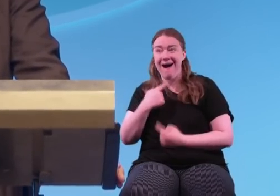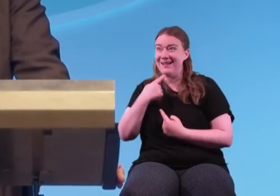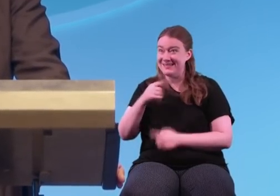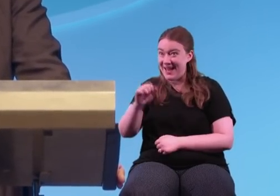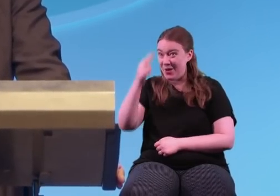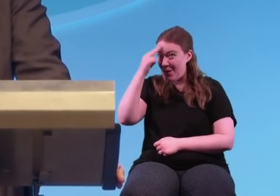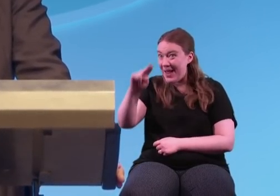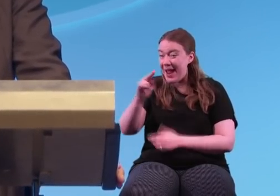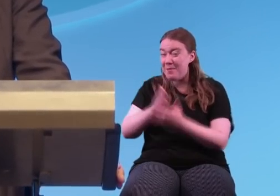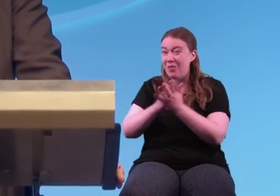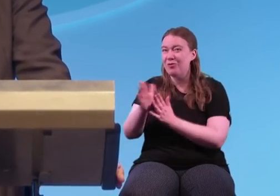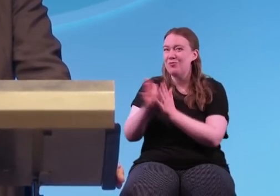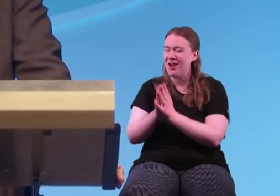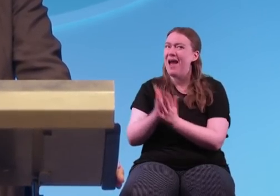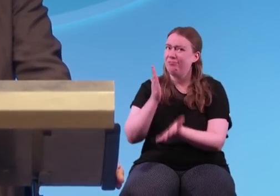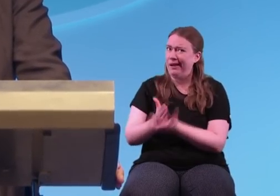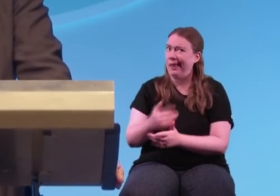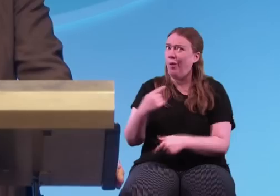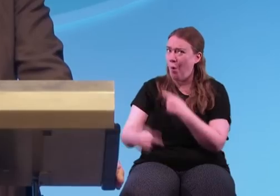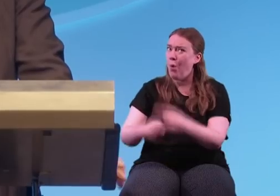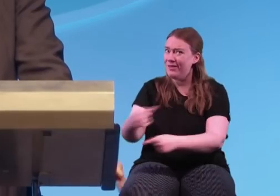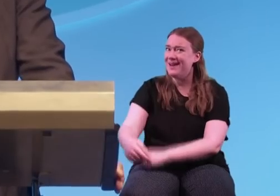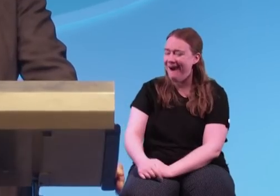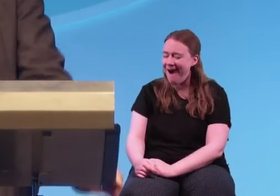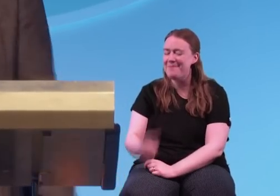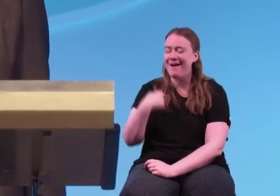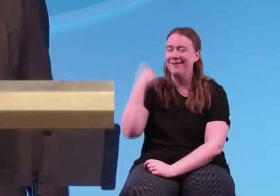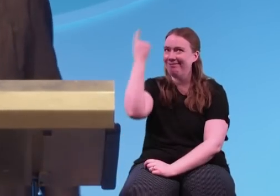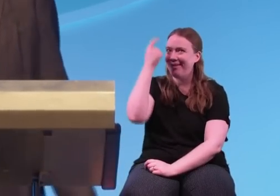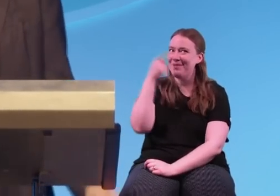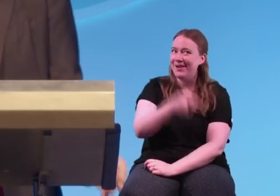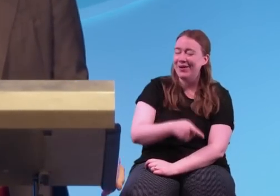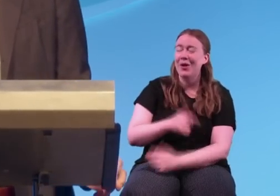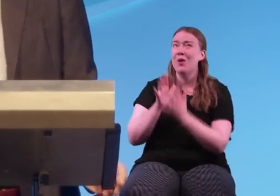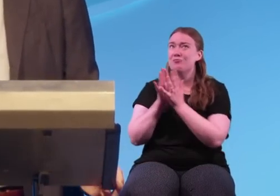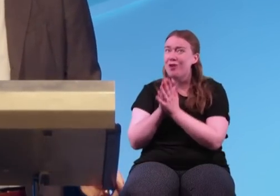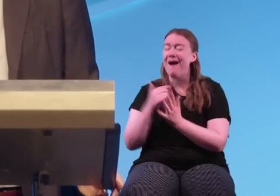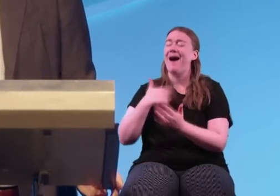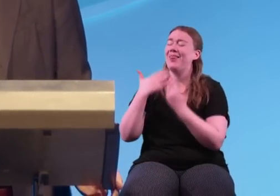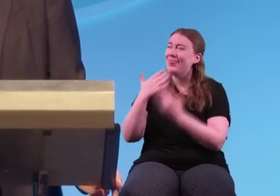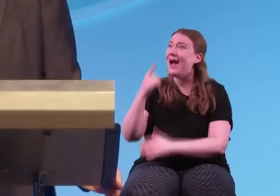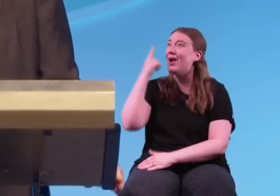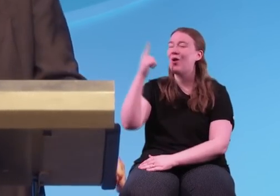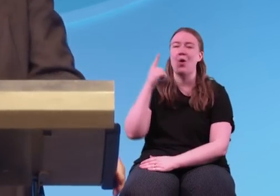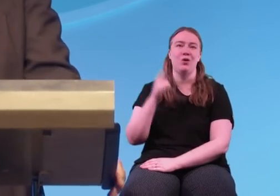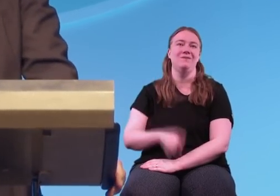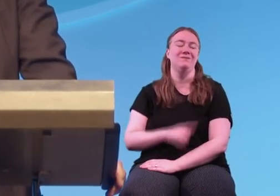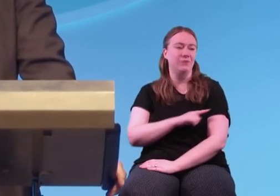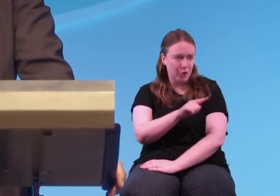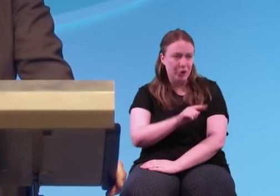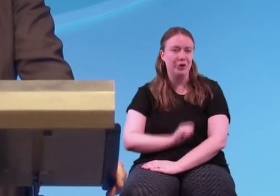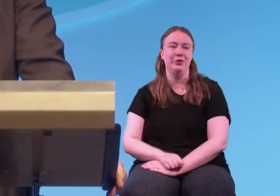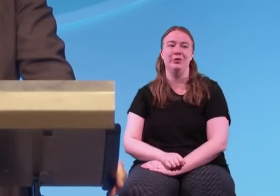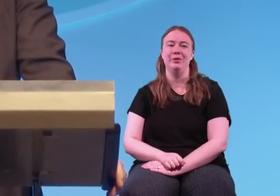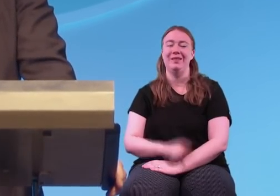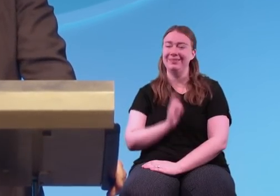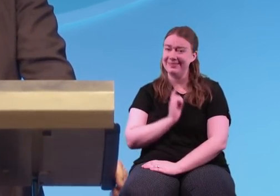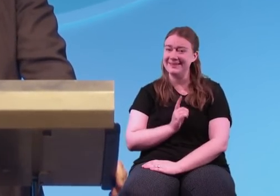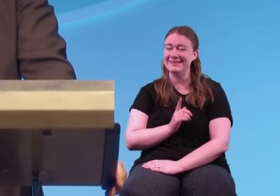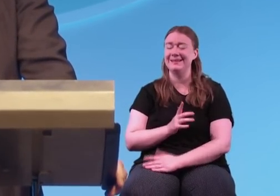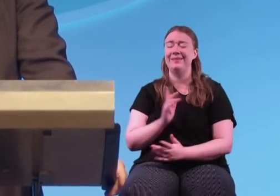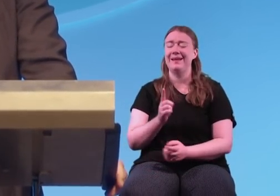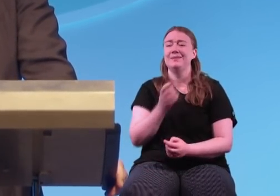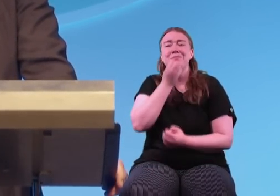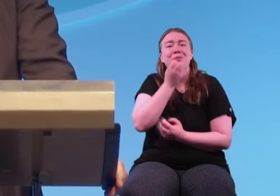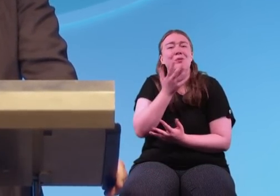time, I thank God for you. Every time I say your name in prayer, which is practically all the time, I thank God for you. What a